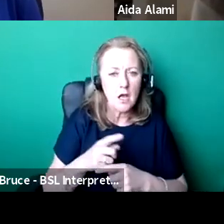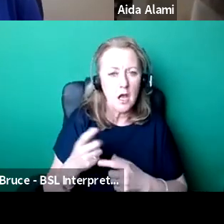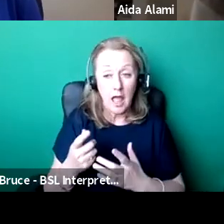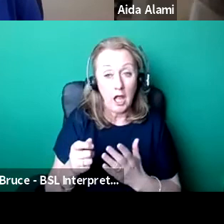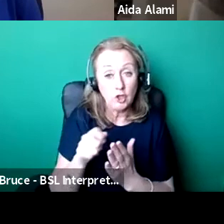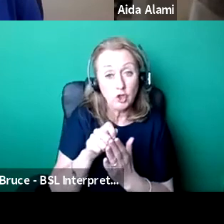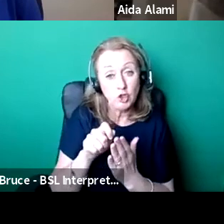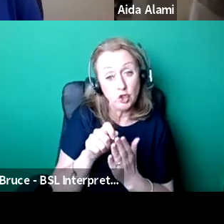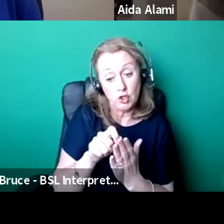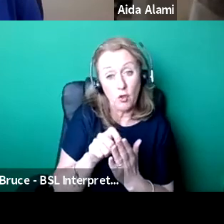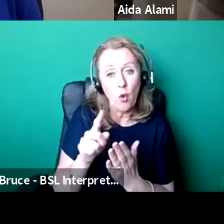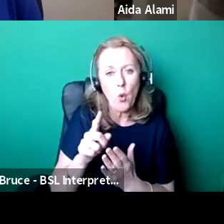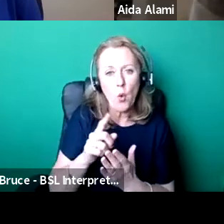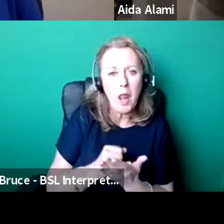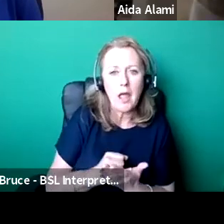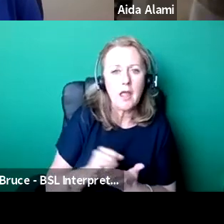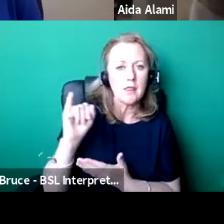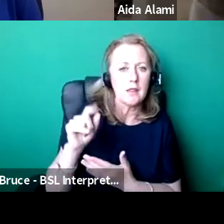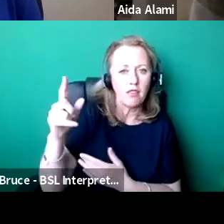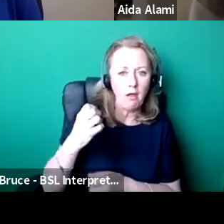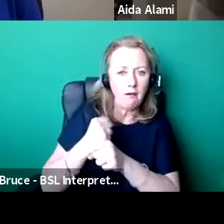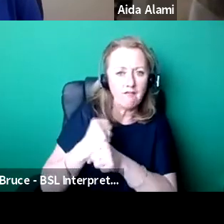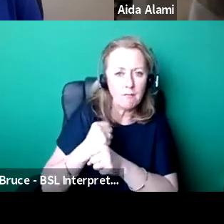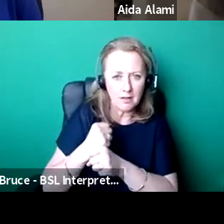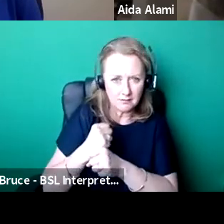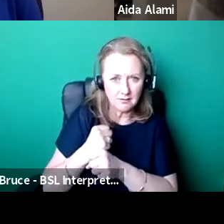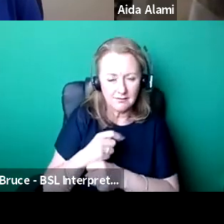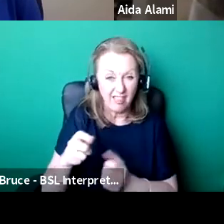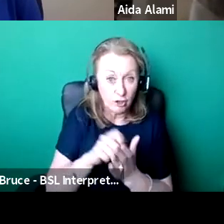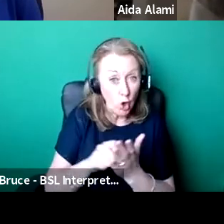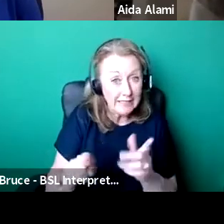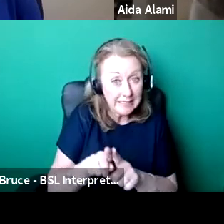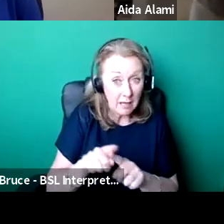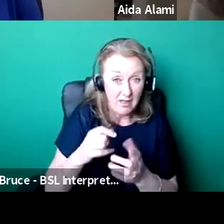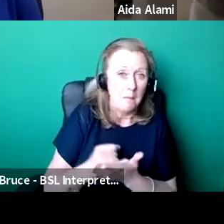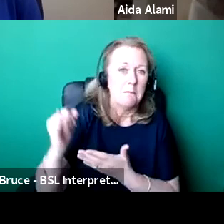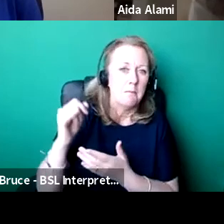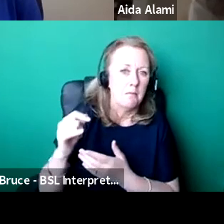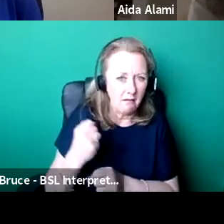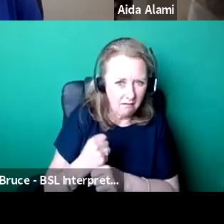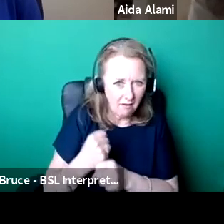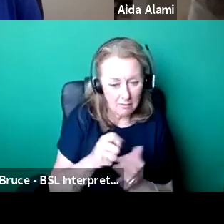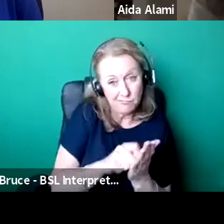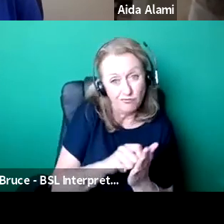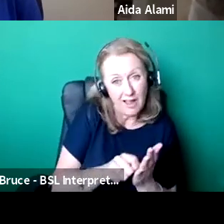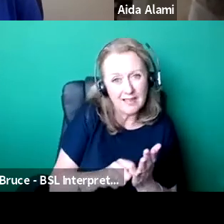those dissidents, and, you know, assassinations. I mean, Lebanon, Lokman Slim, who was an